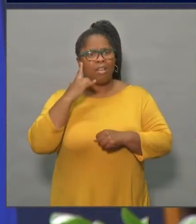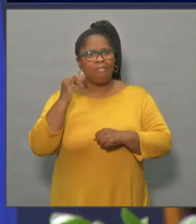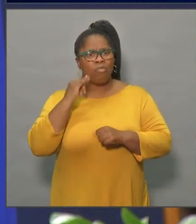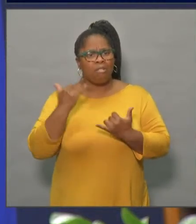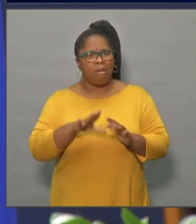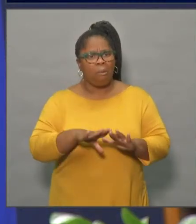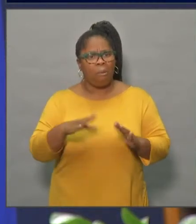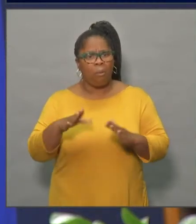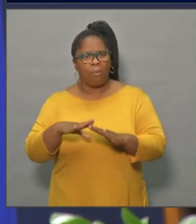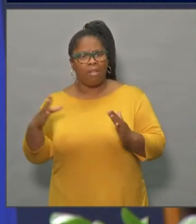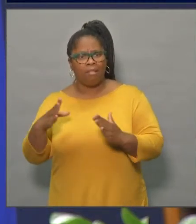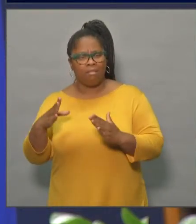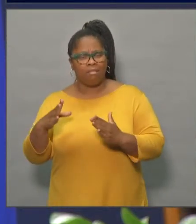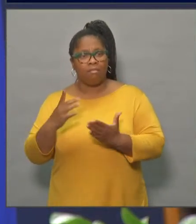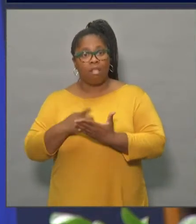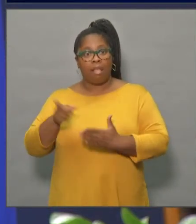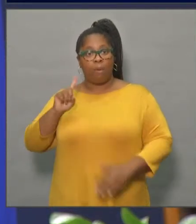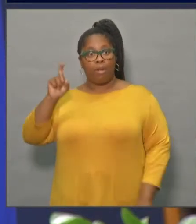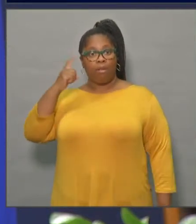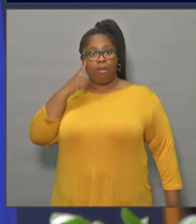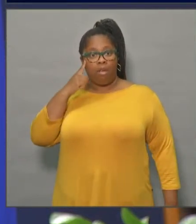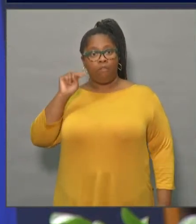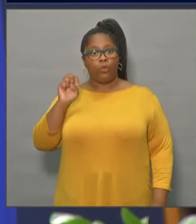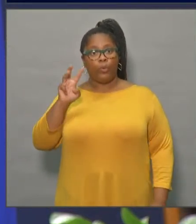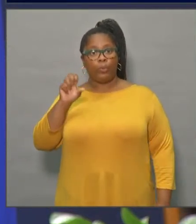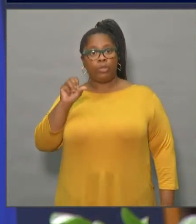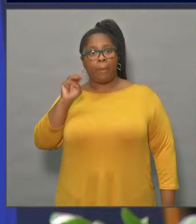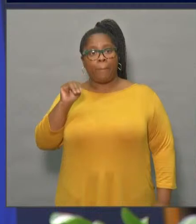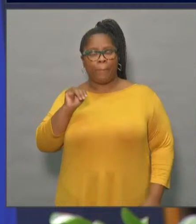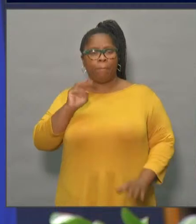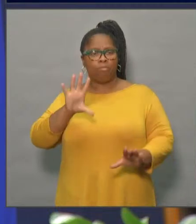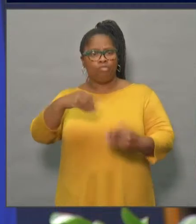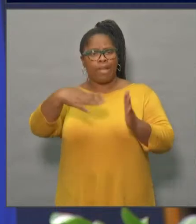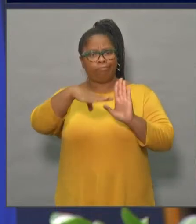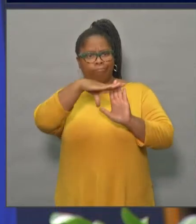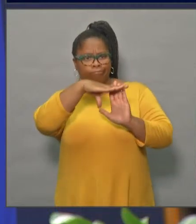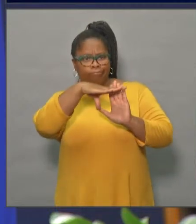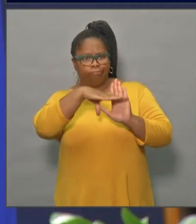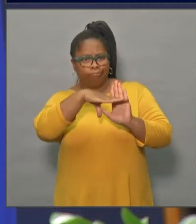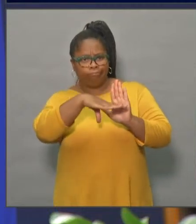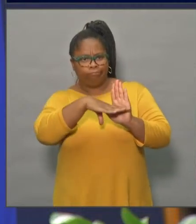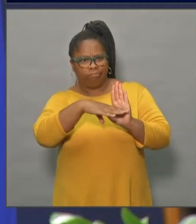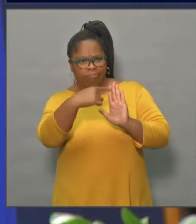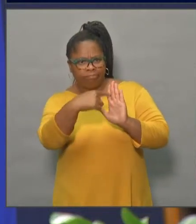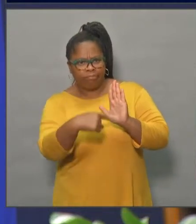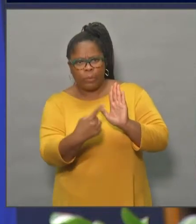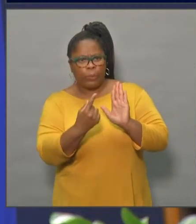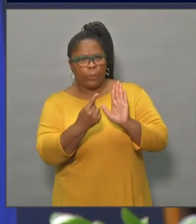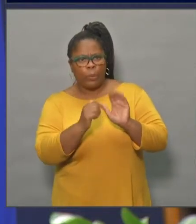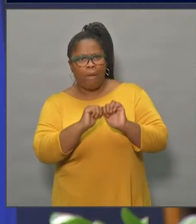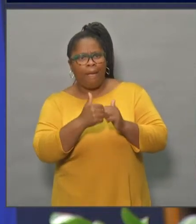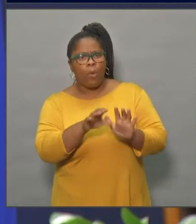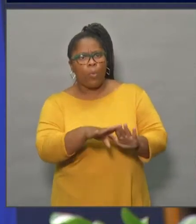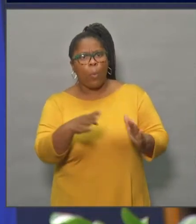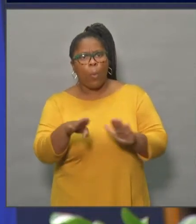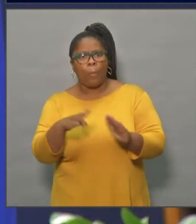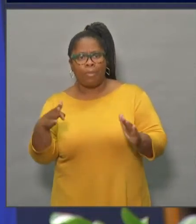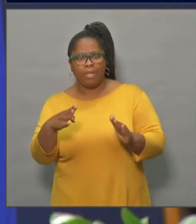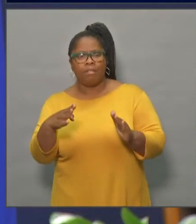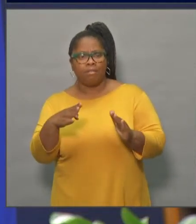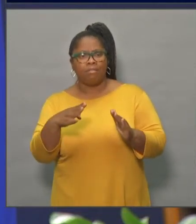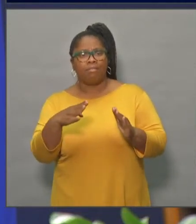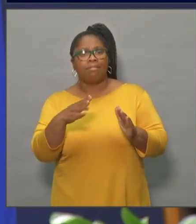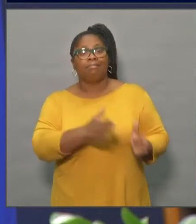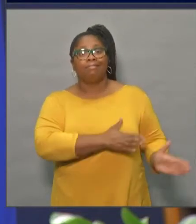Governor Newsom introduced guidance to county governments on the variants to Stage 2 of California's roadmap